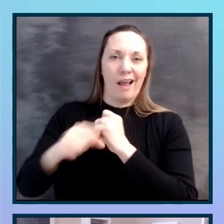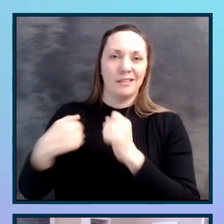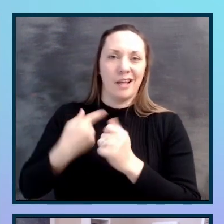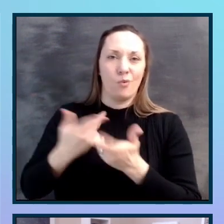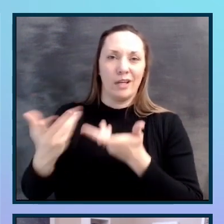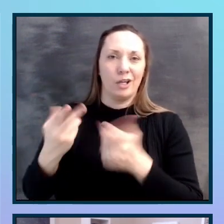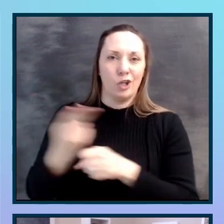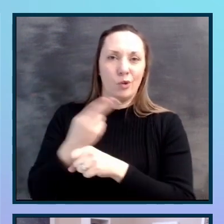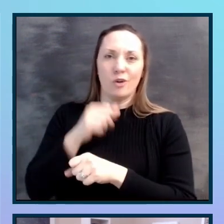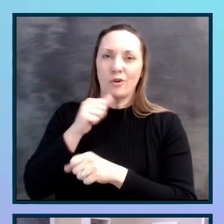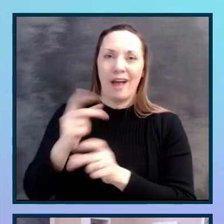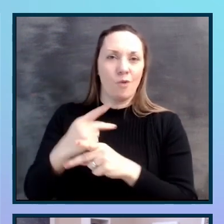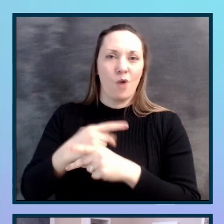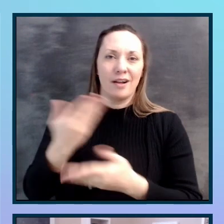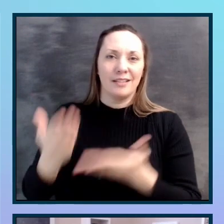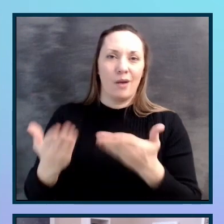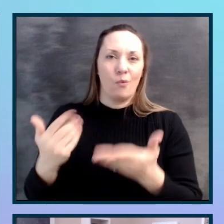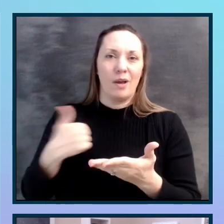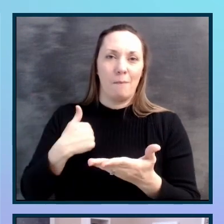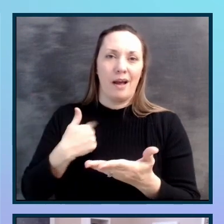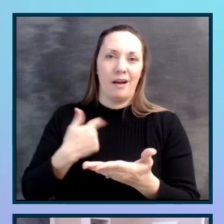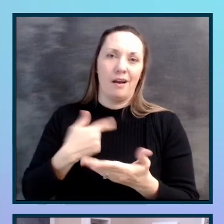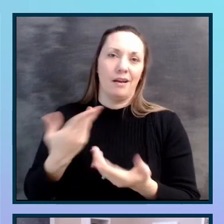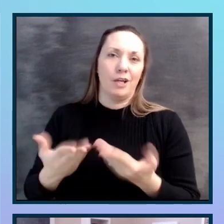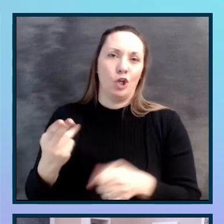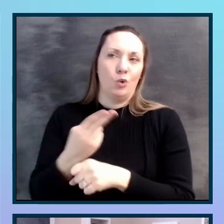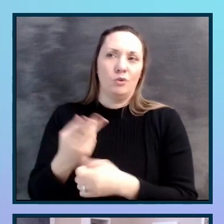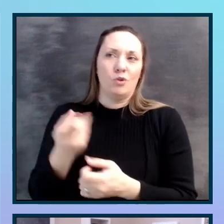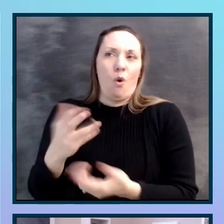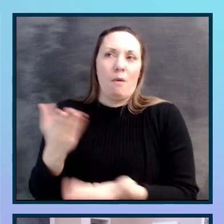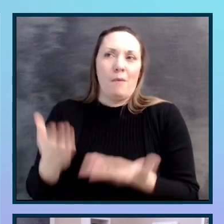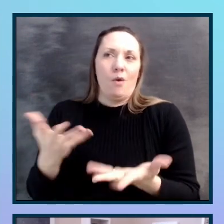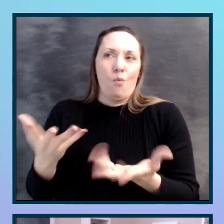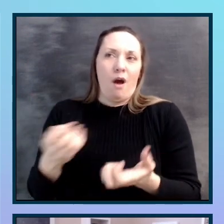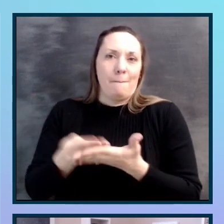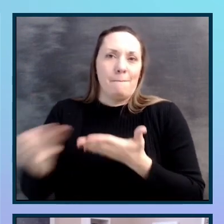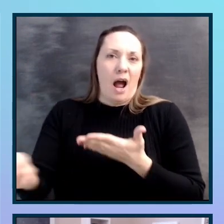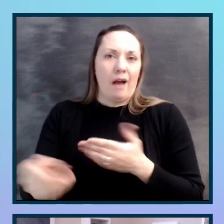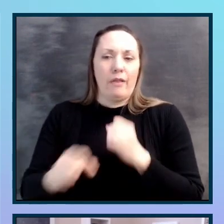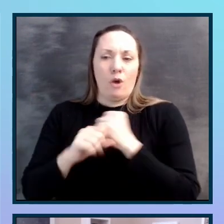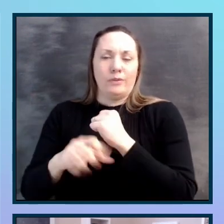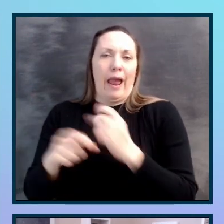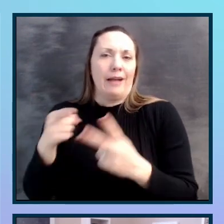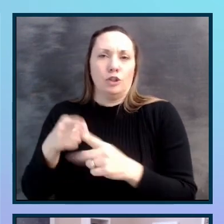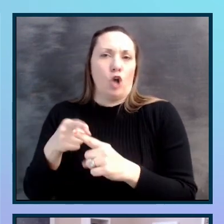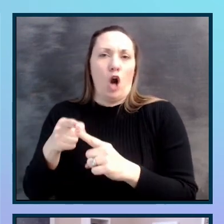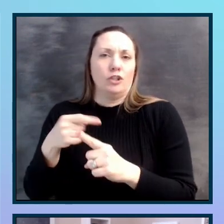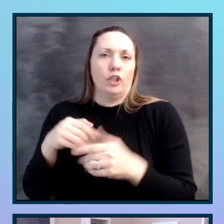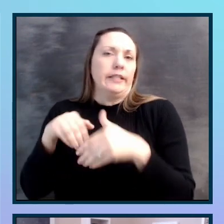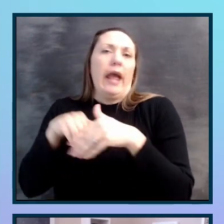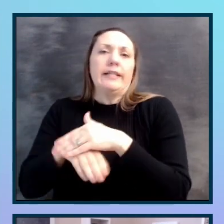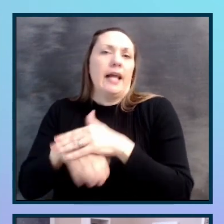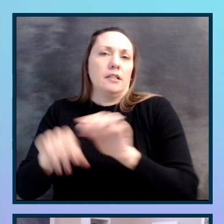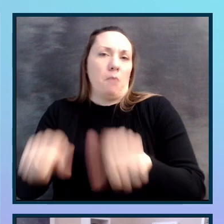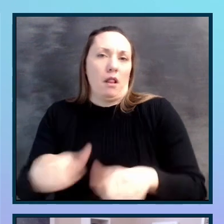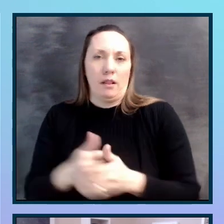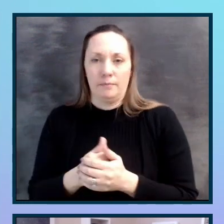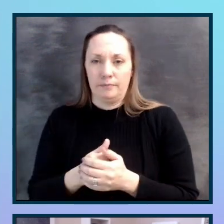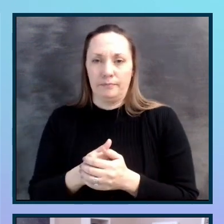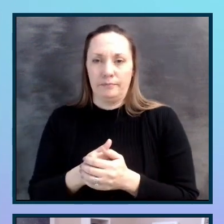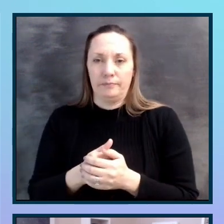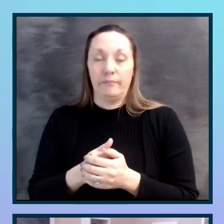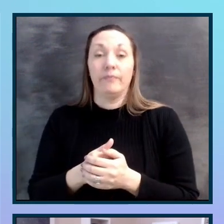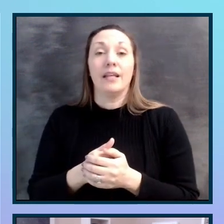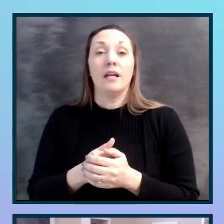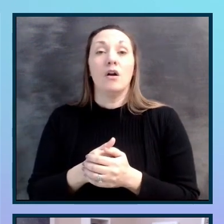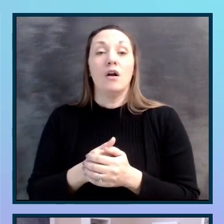the ads for products that we might be interested in purchasing. They are the ads that just so happen to be accessible.